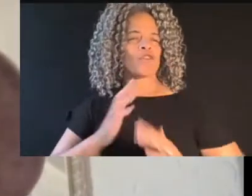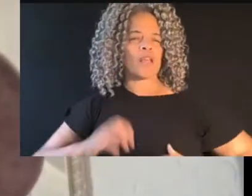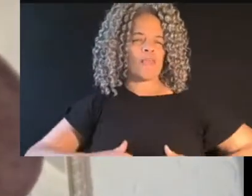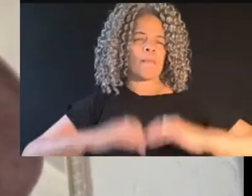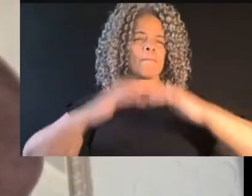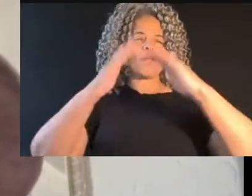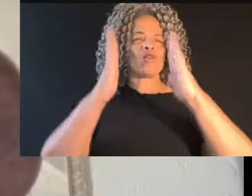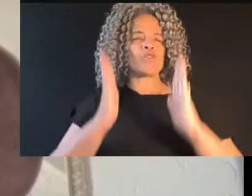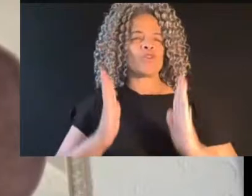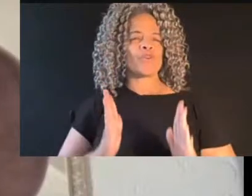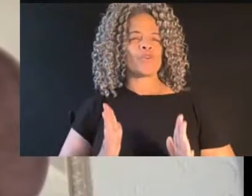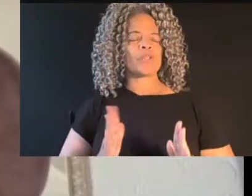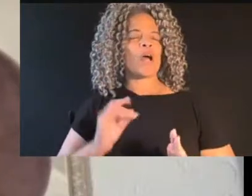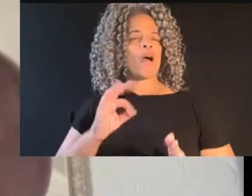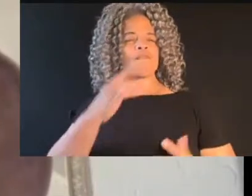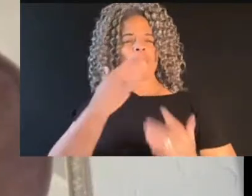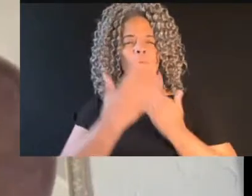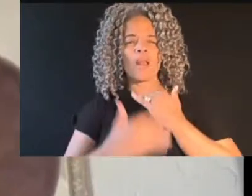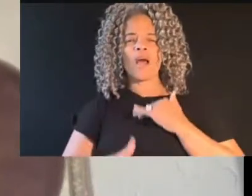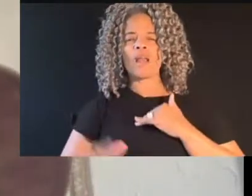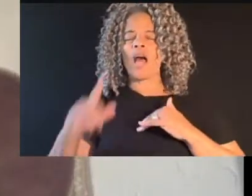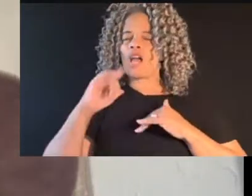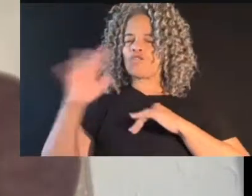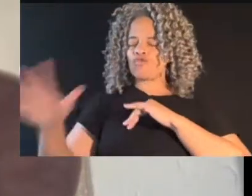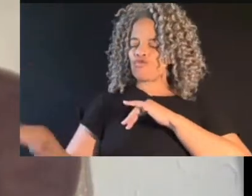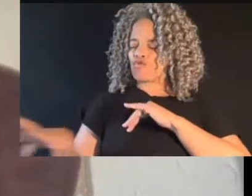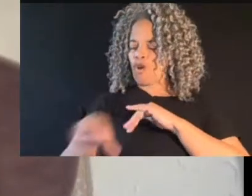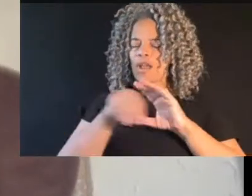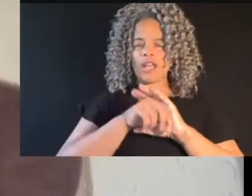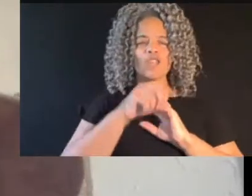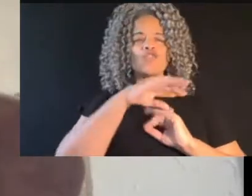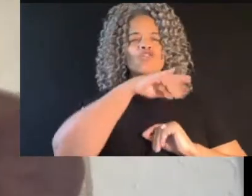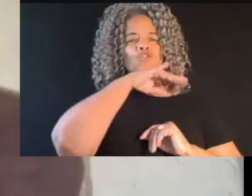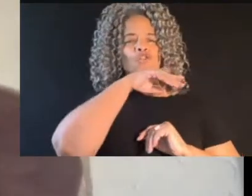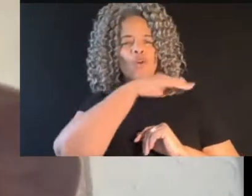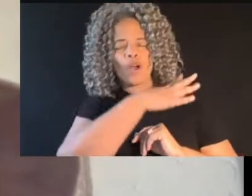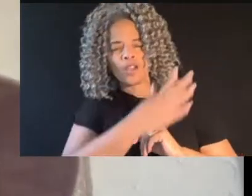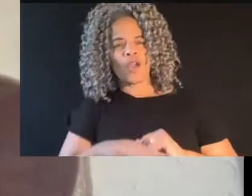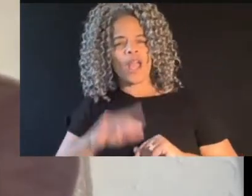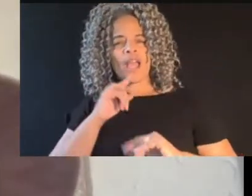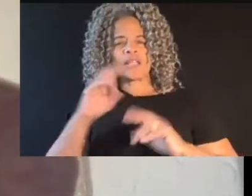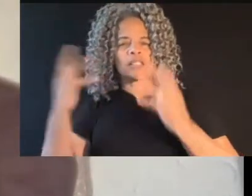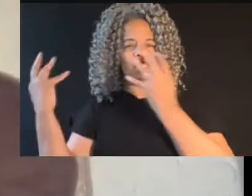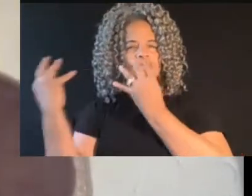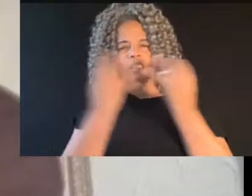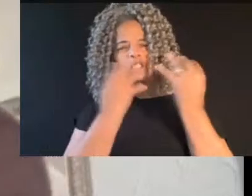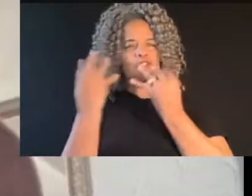builders of bloodlines drawn in soil and seizure.